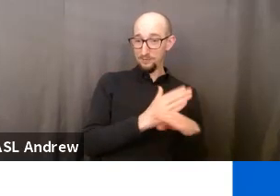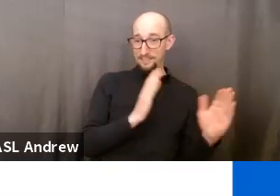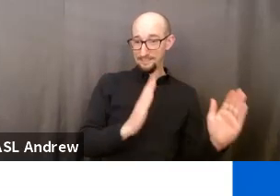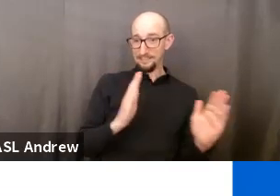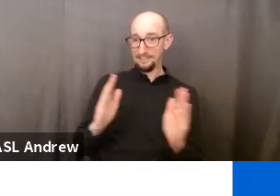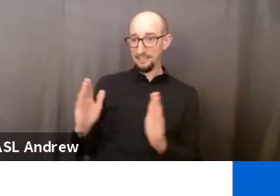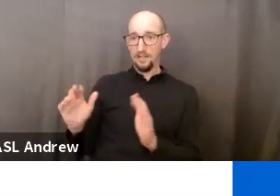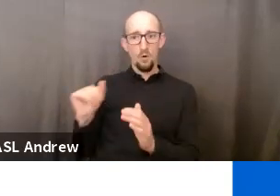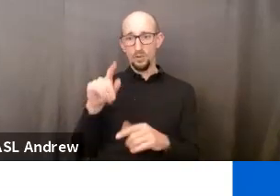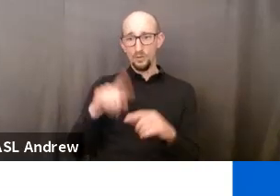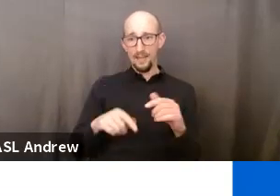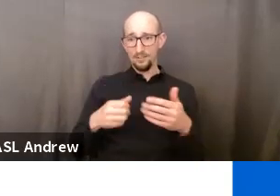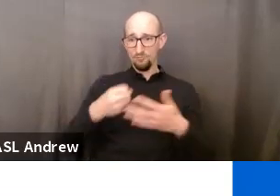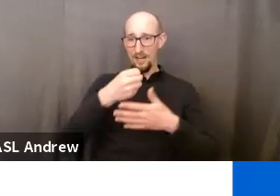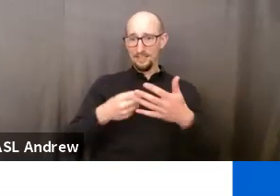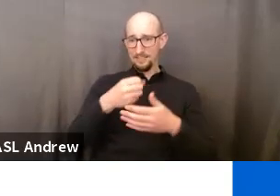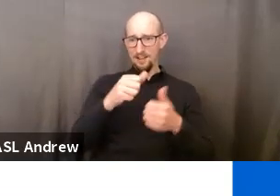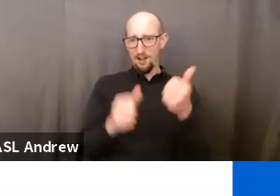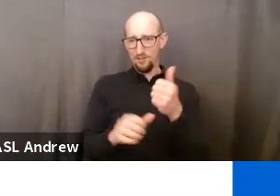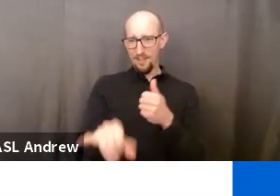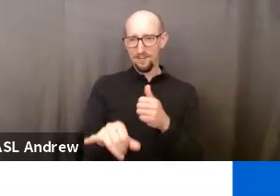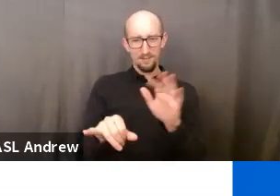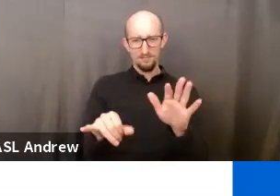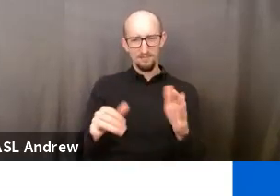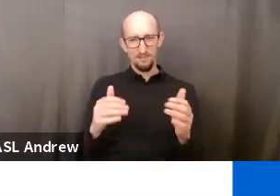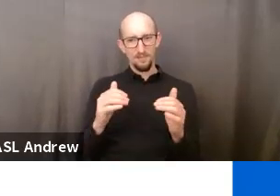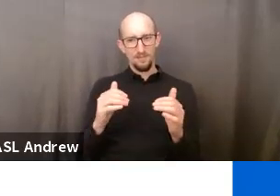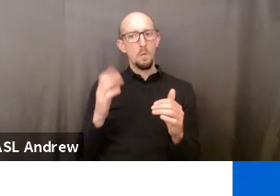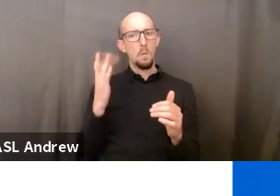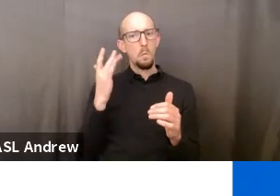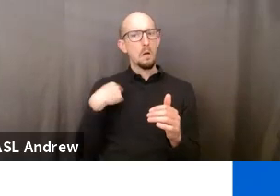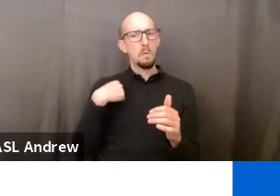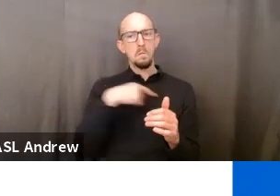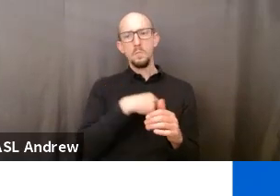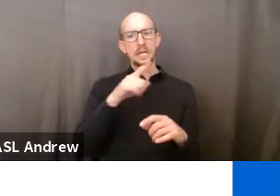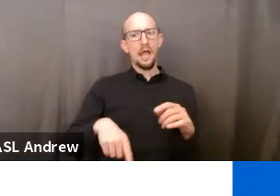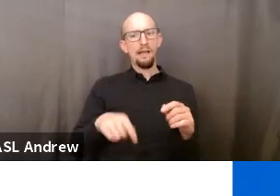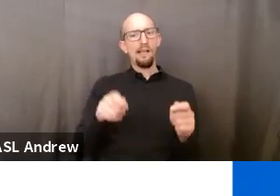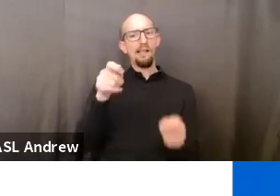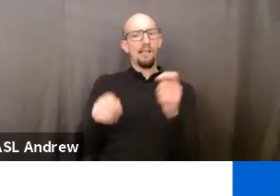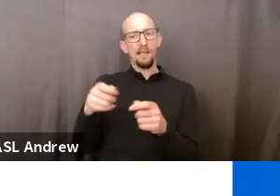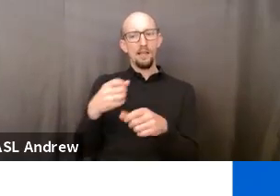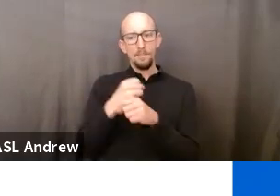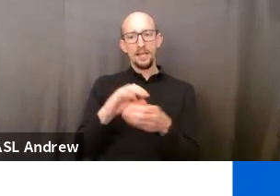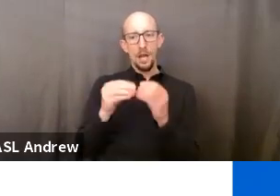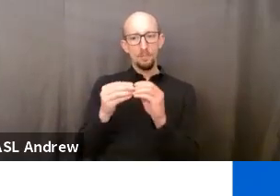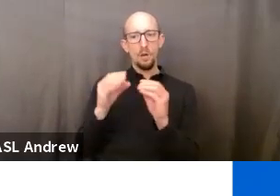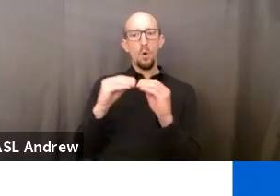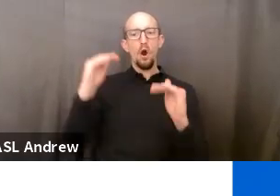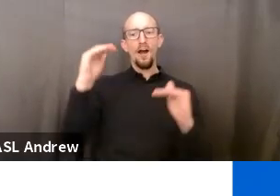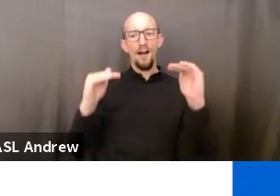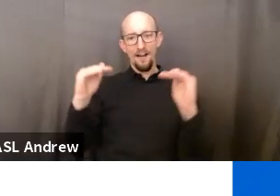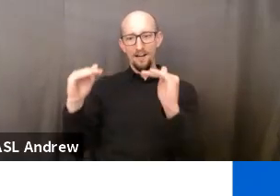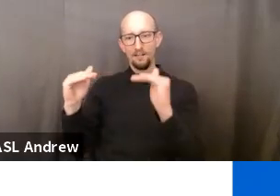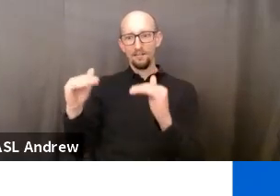within that? Like, what's preventing us from making the numbers even or more even? We